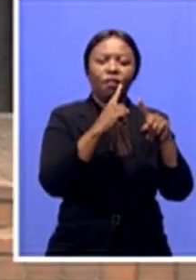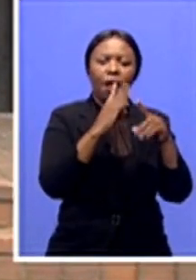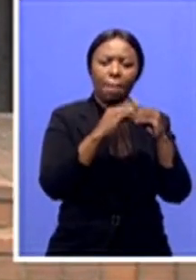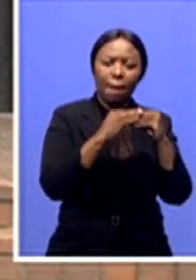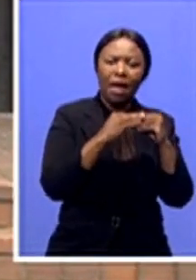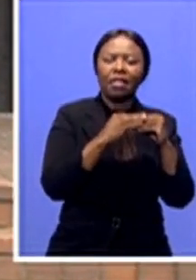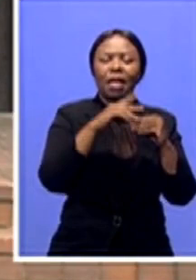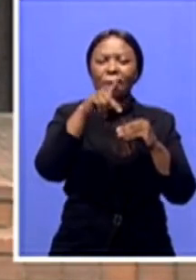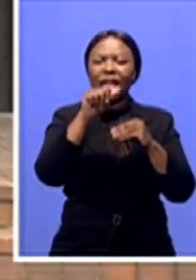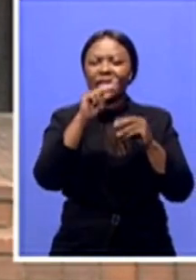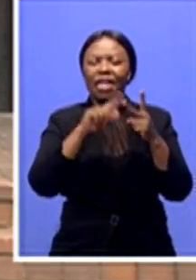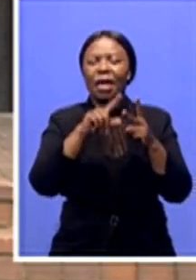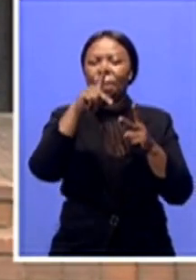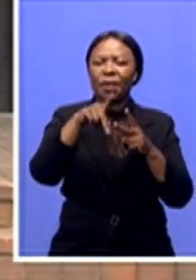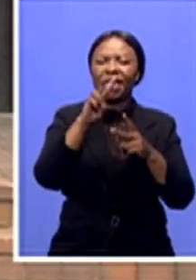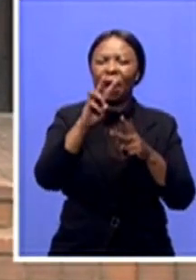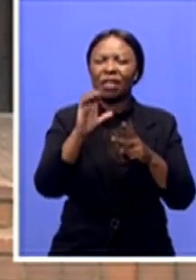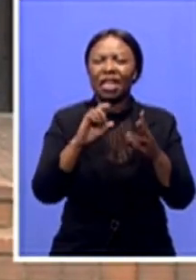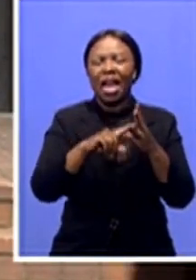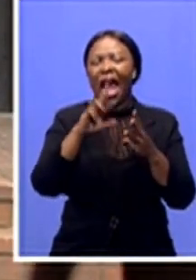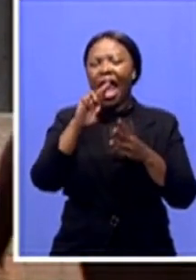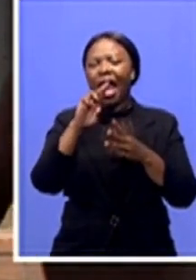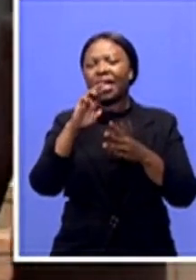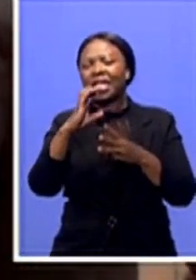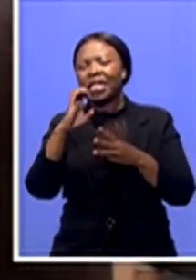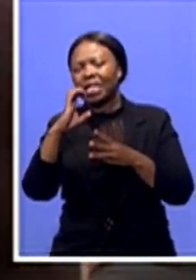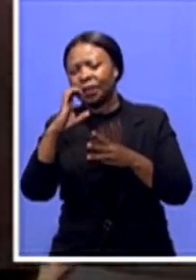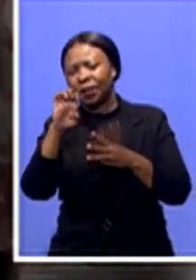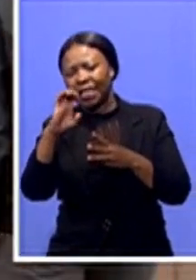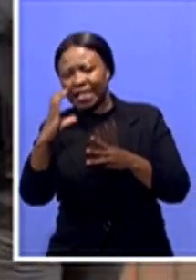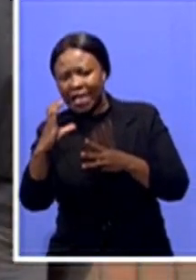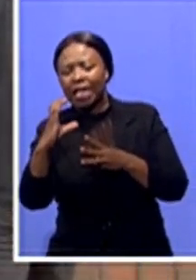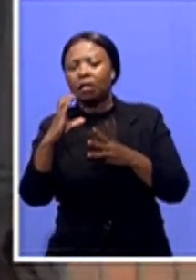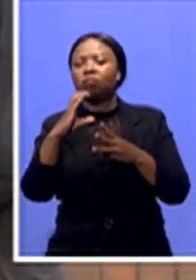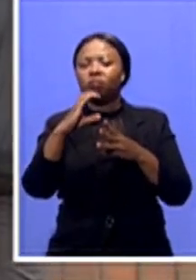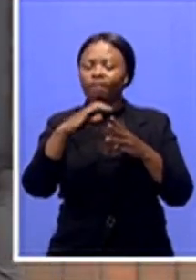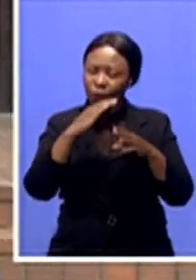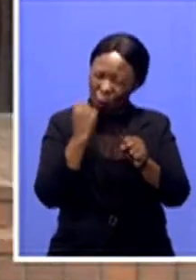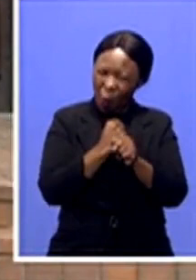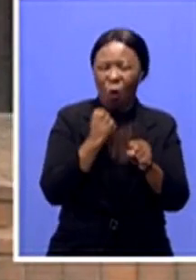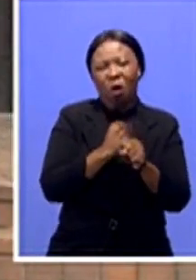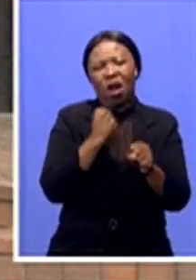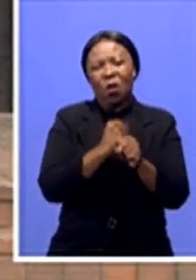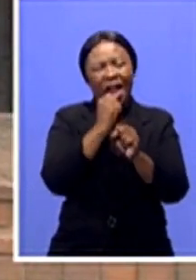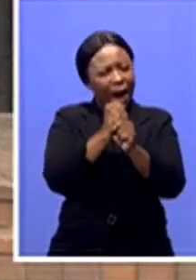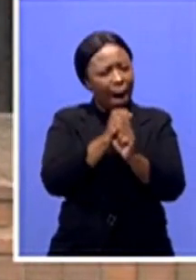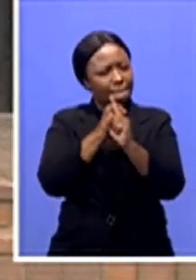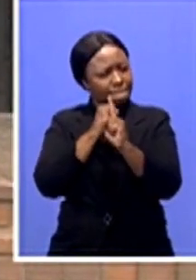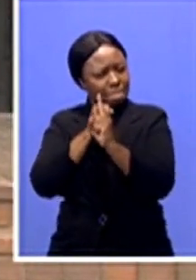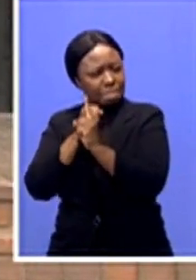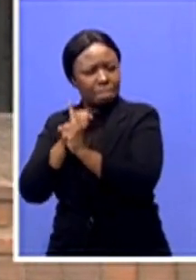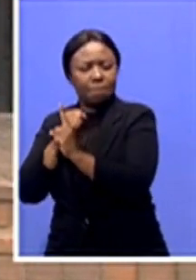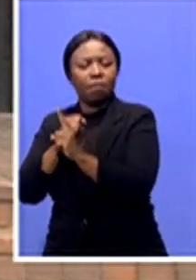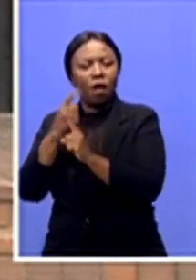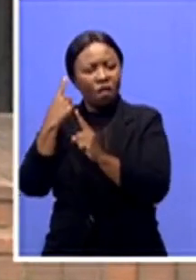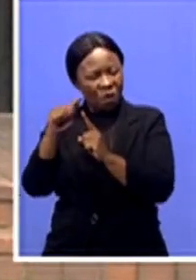their REC members on the ground, all their zonal leaders on the ground to campaign for the governing party. And the most interesting point